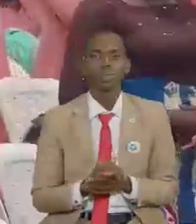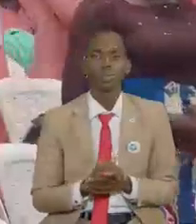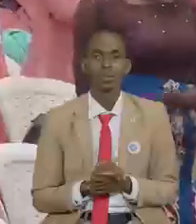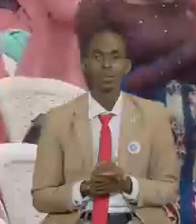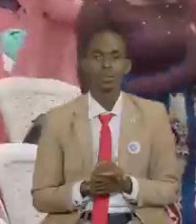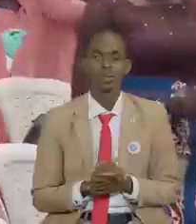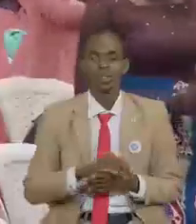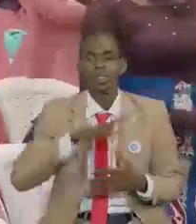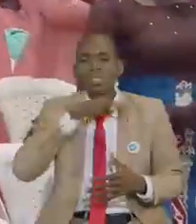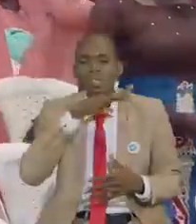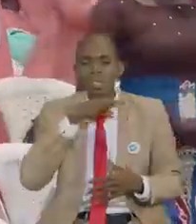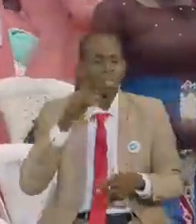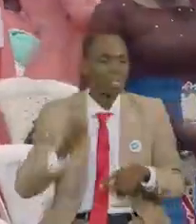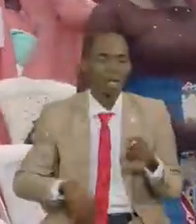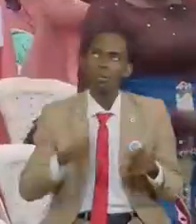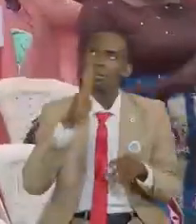Filthiness cannot be in his name.